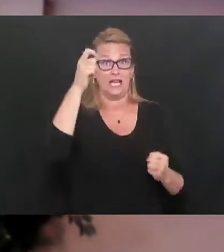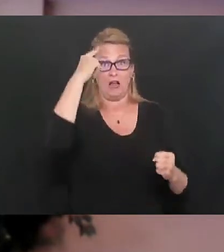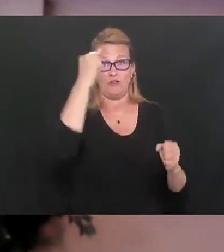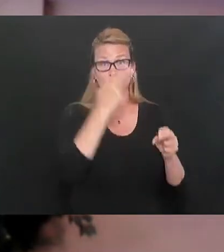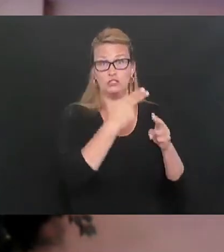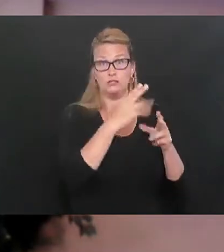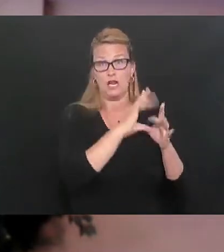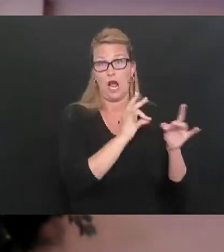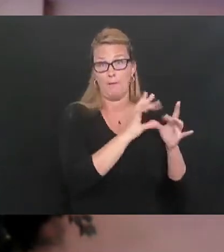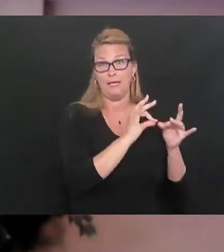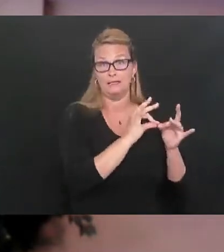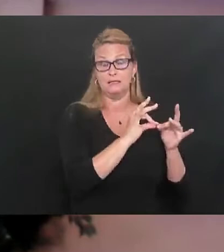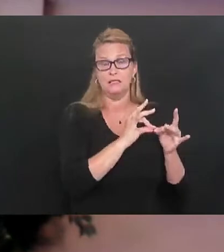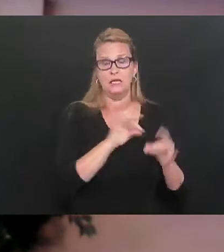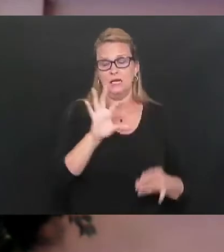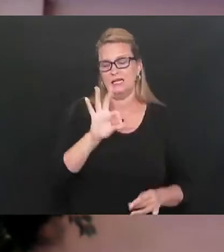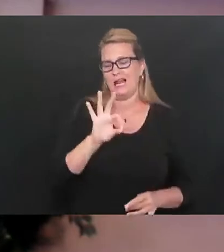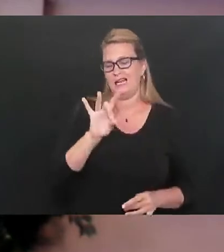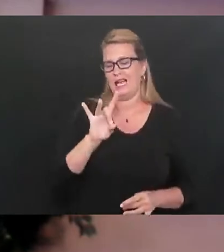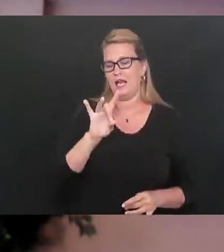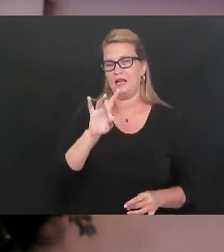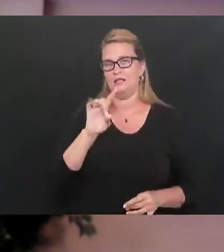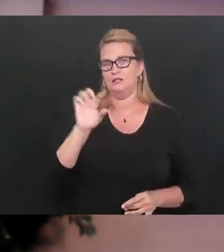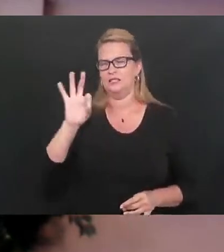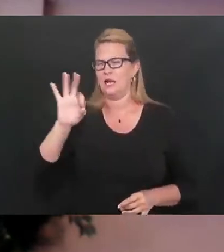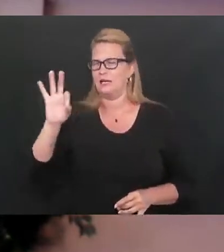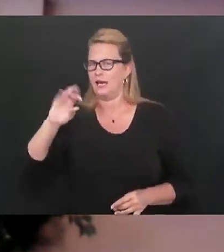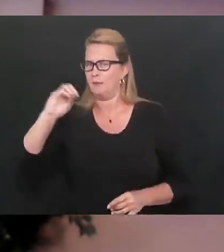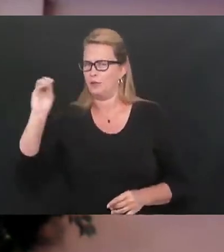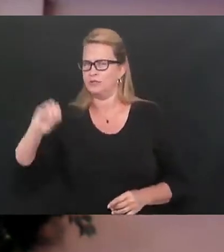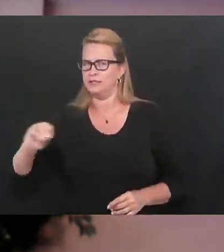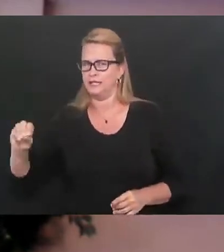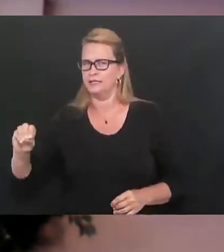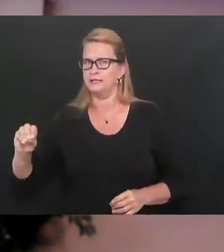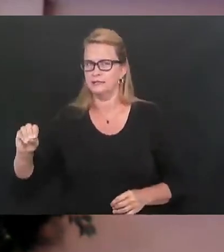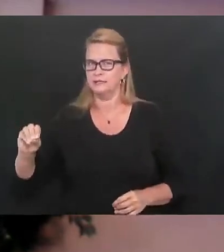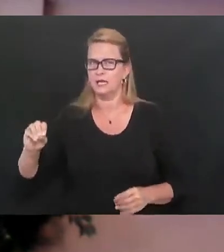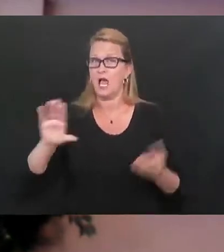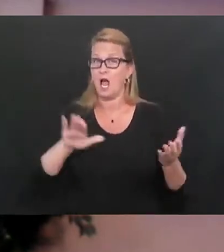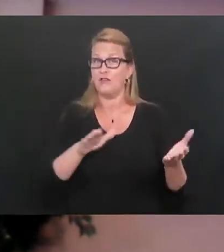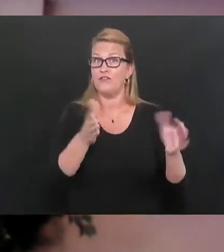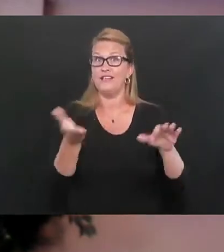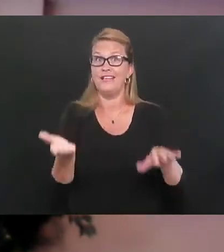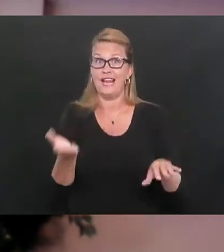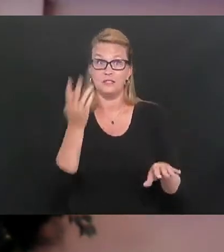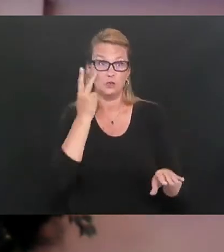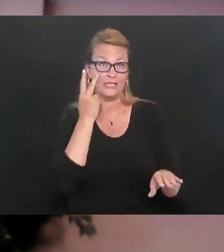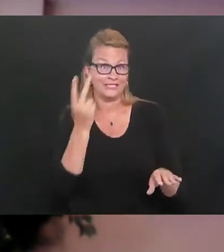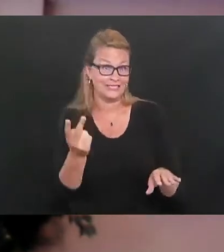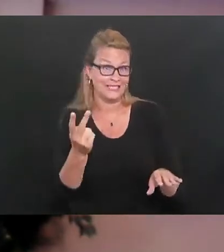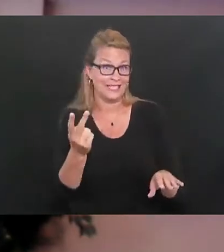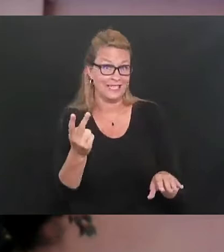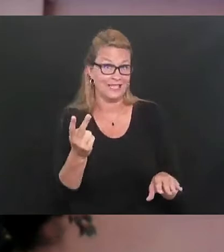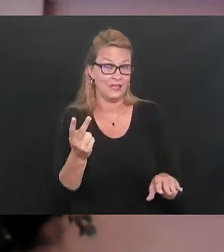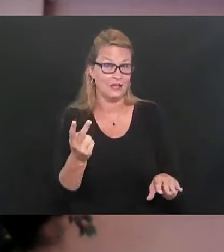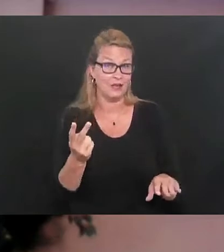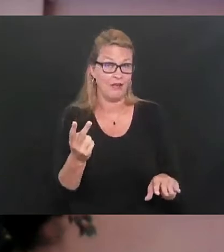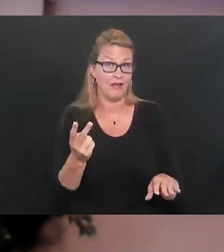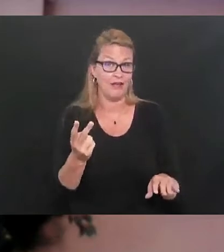that 98 to 99% of the deaths that we're seeing in the U.S. today